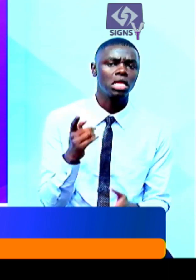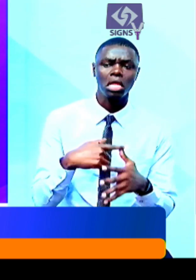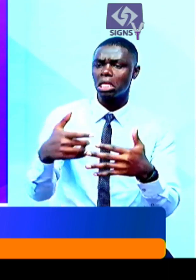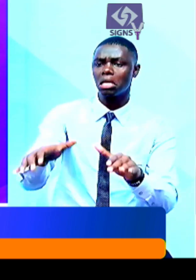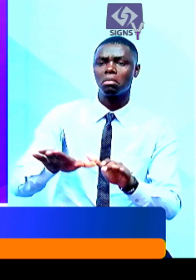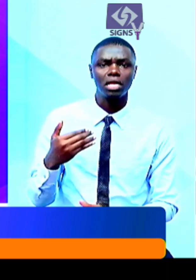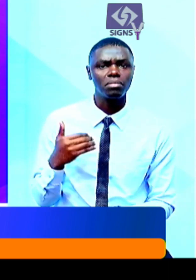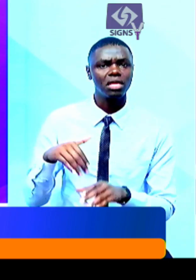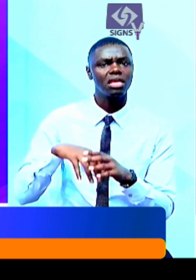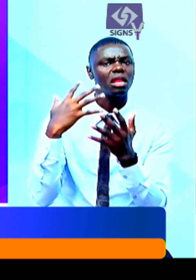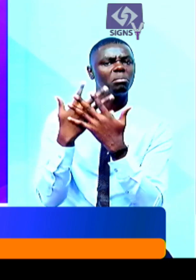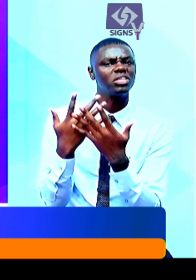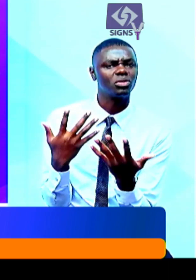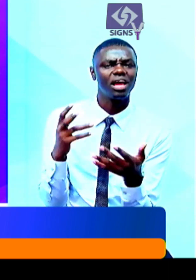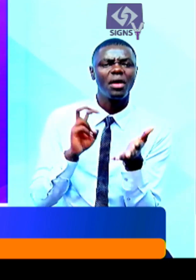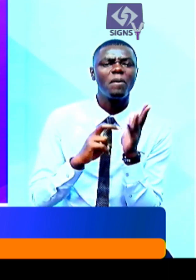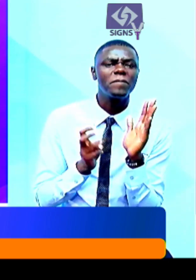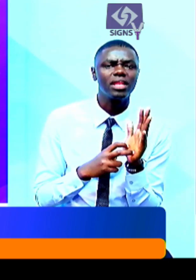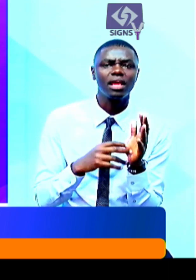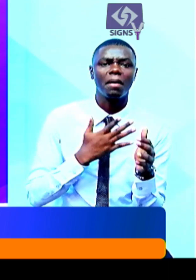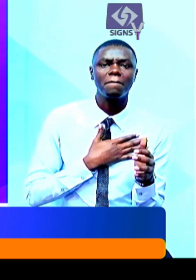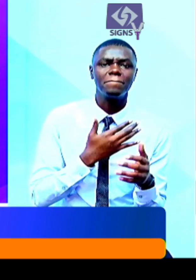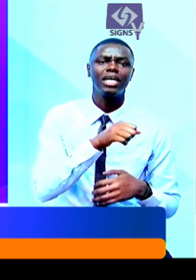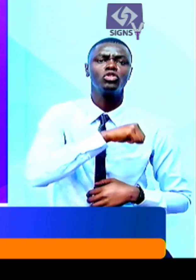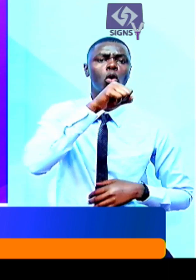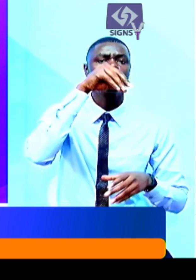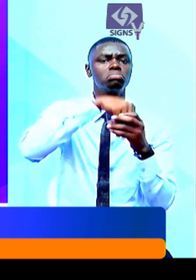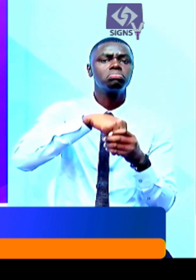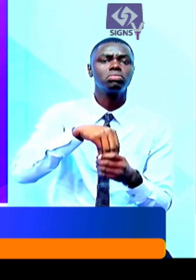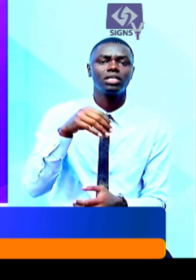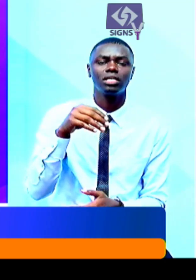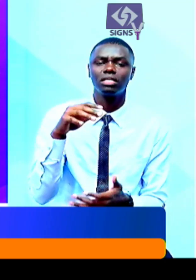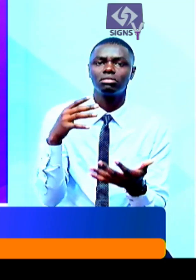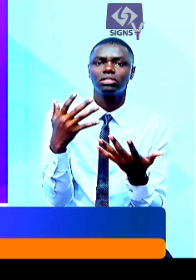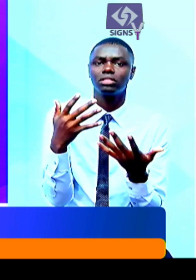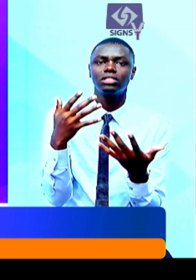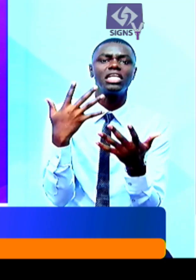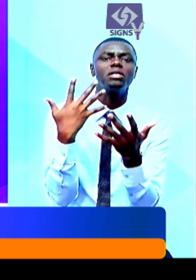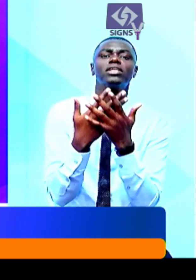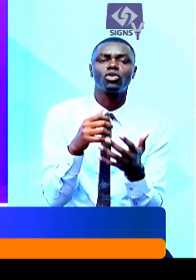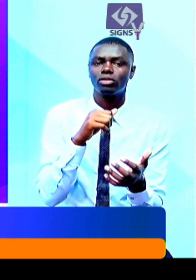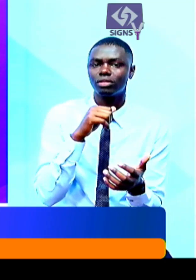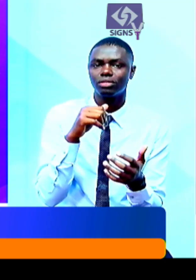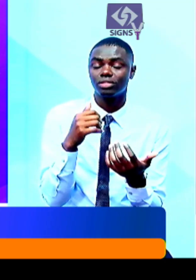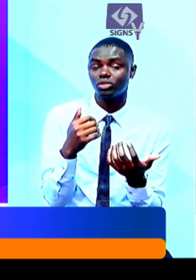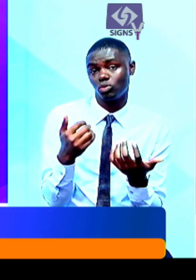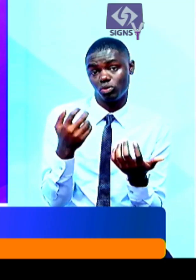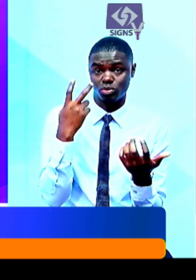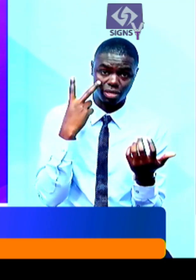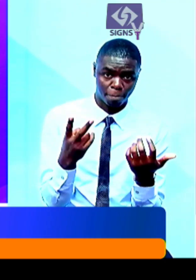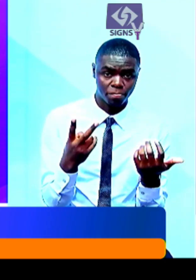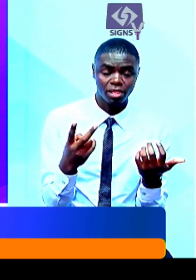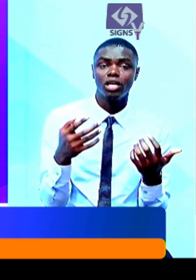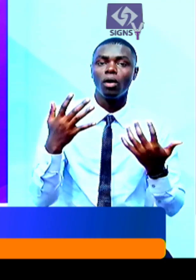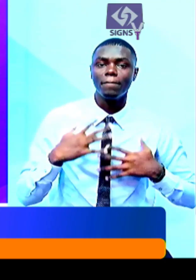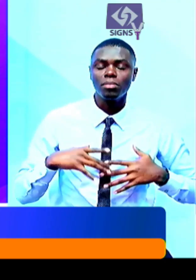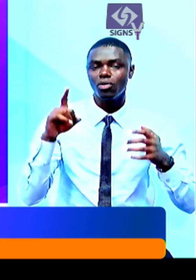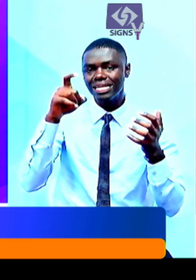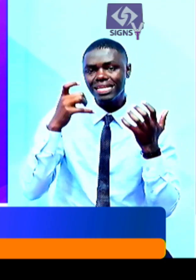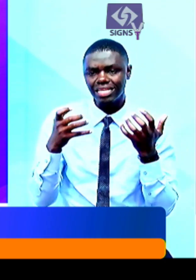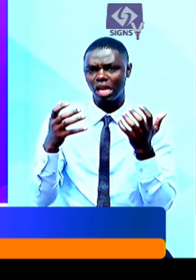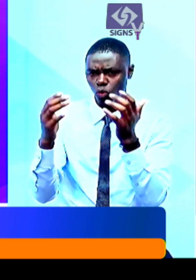me in a prison? Which means even my soul is in prison. My soul should be in heaven, you understand? So I'm trying to say that these people need to identify